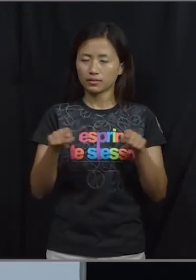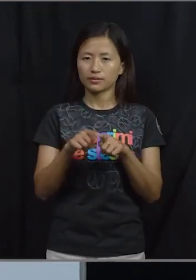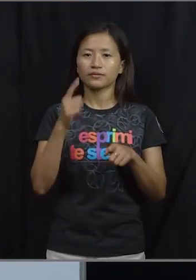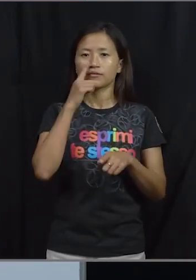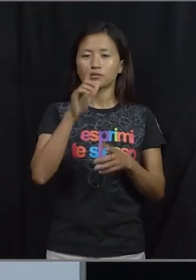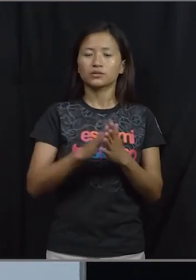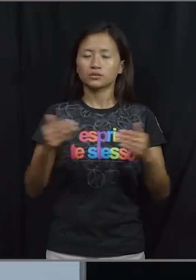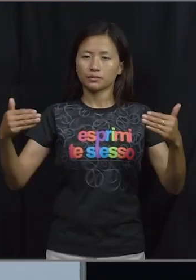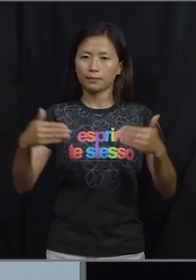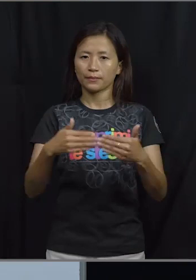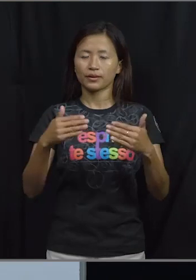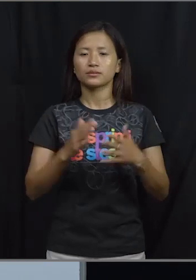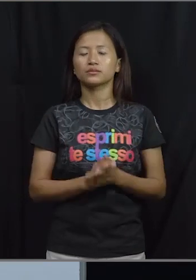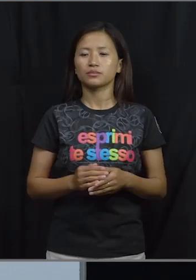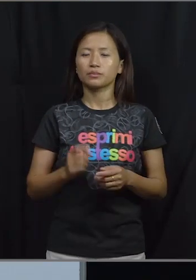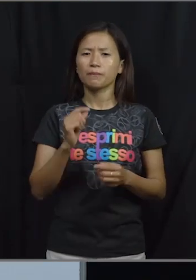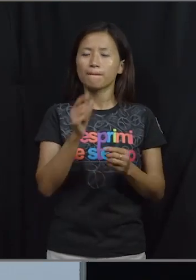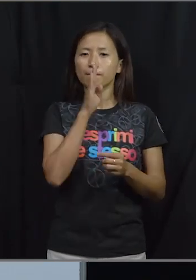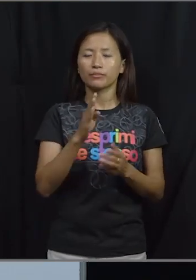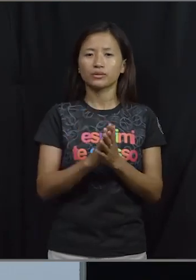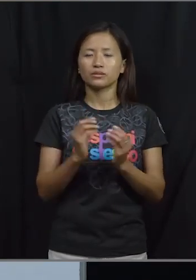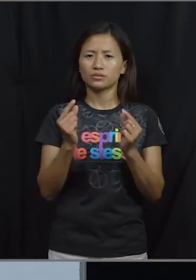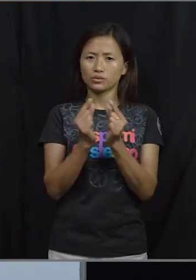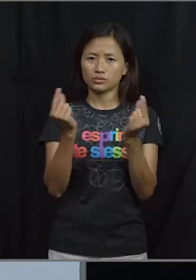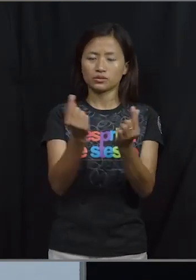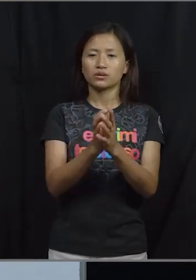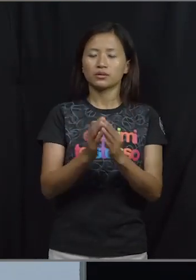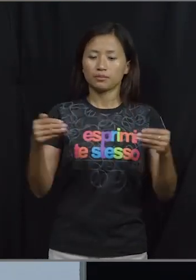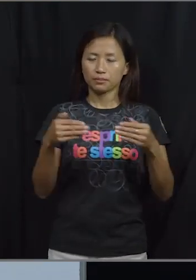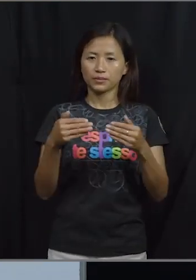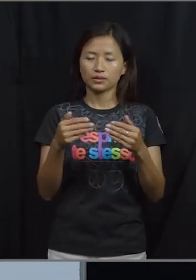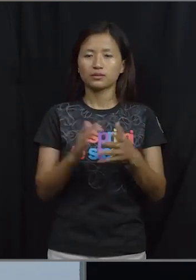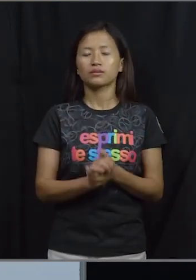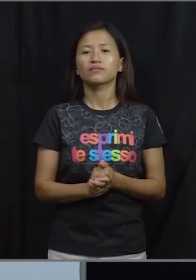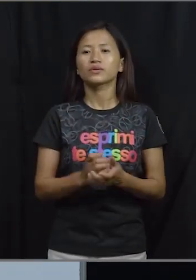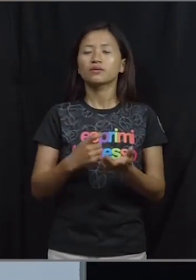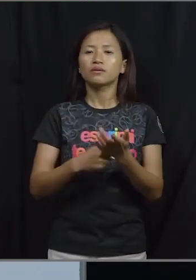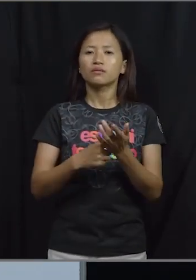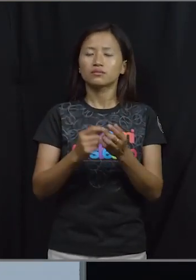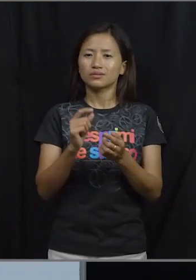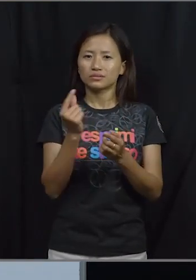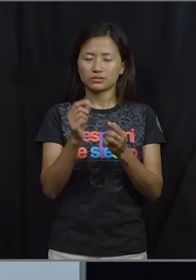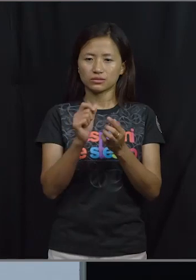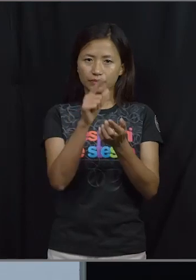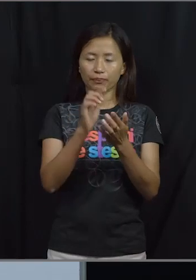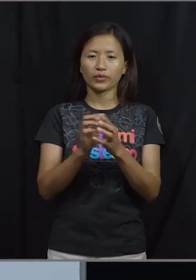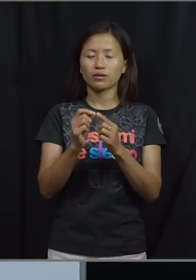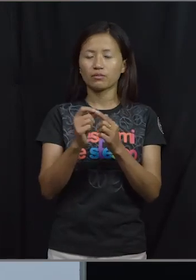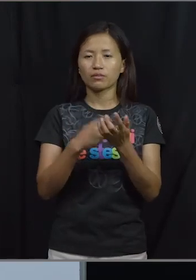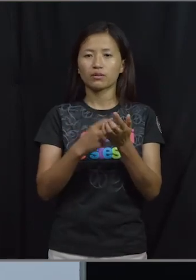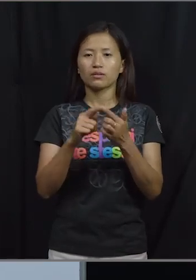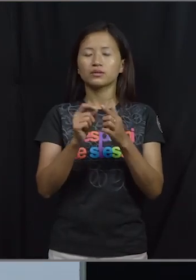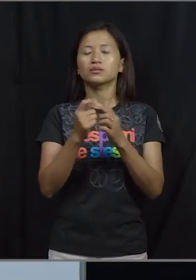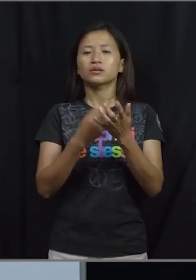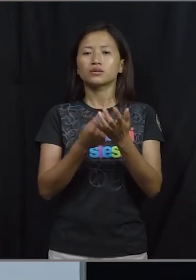and be in union. Then only mating will or reproduction will occur. Okay, so